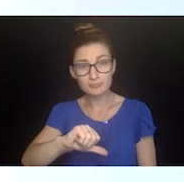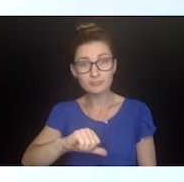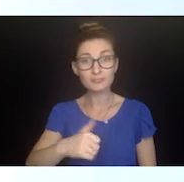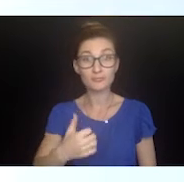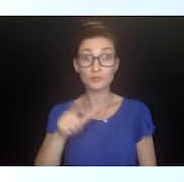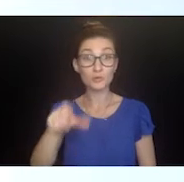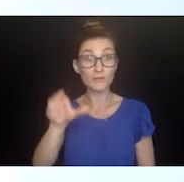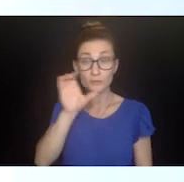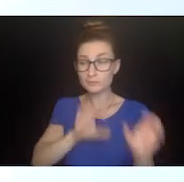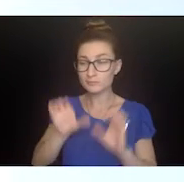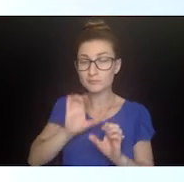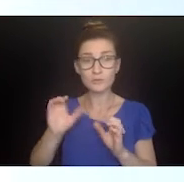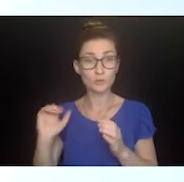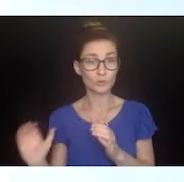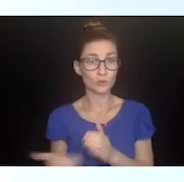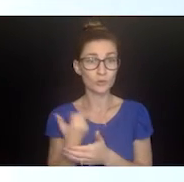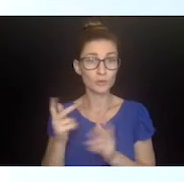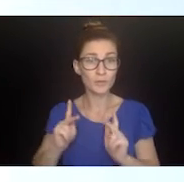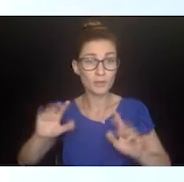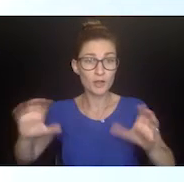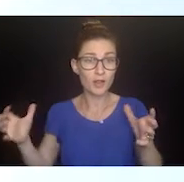need to go and look for a new tribe?